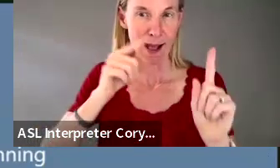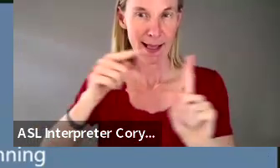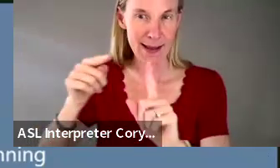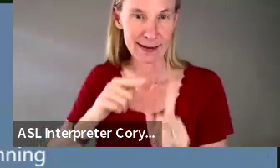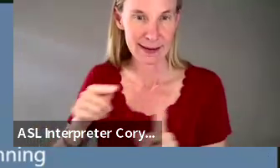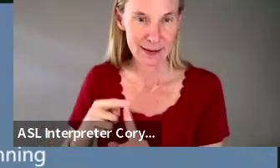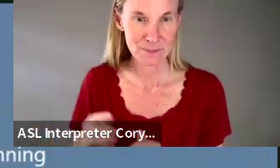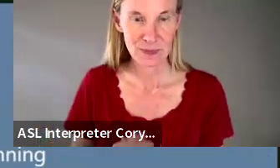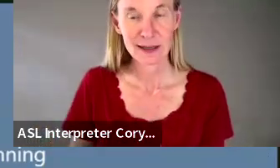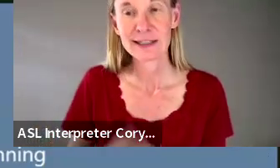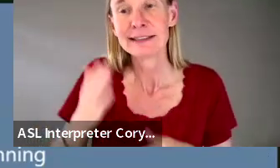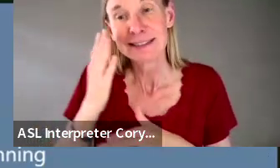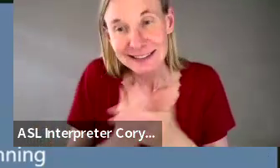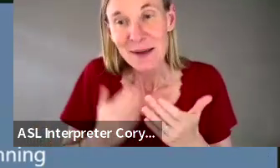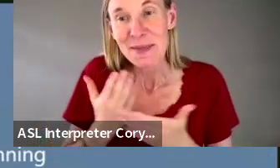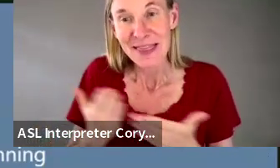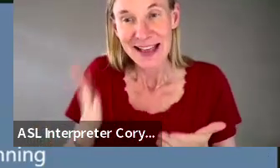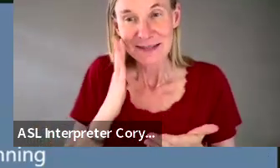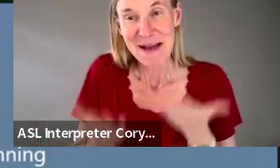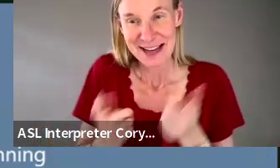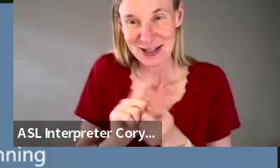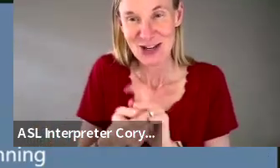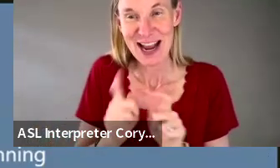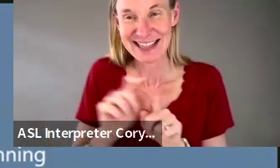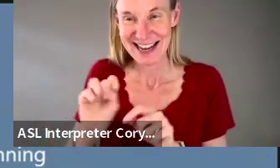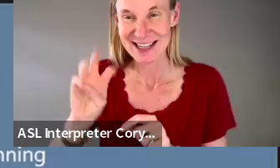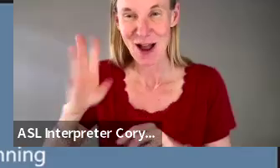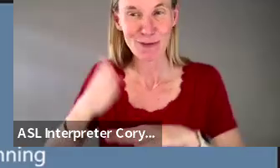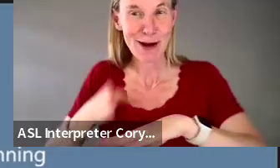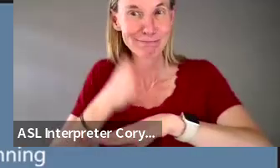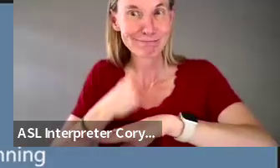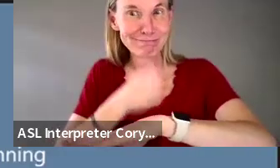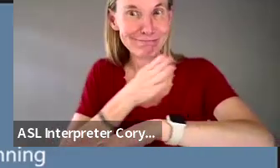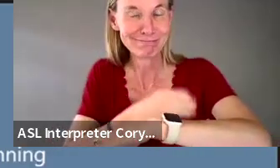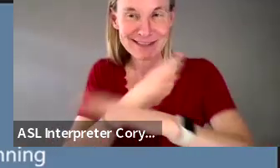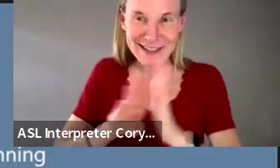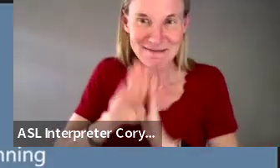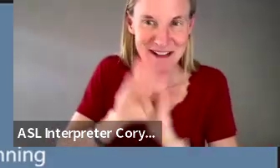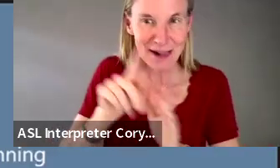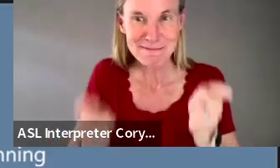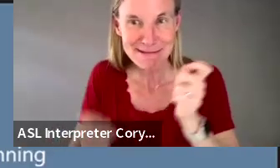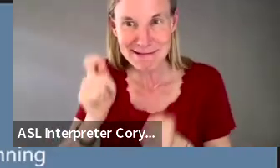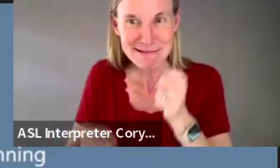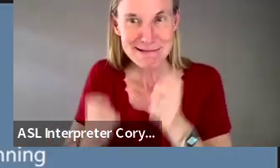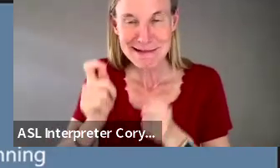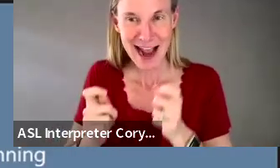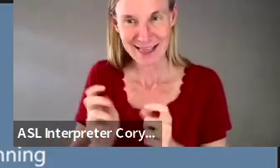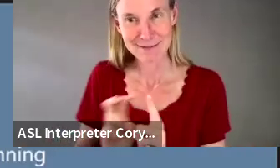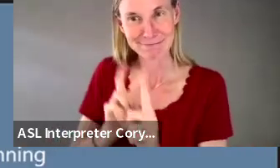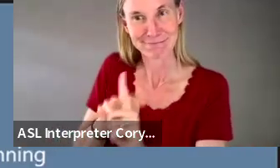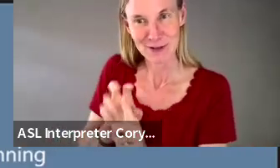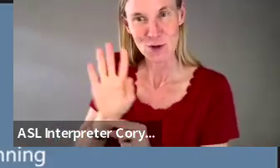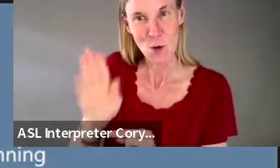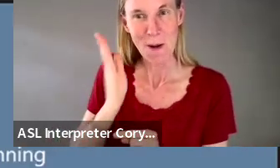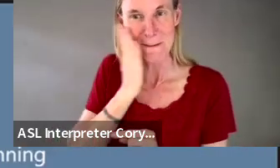some features may change as our software is continuously being improved, developed, and deployed to your bedside autonomy